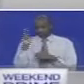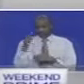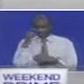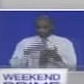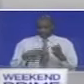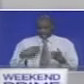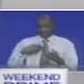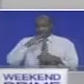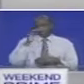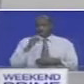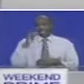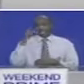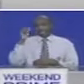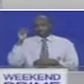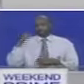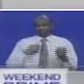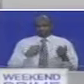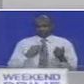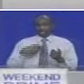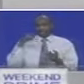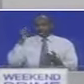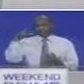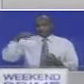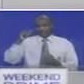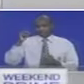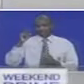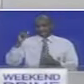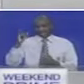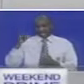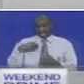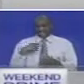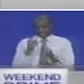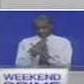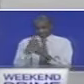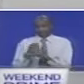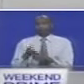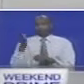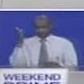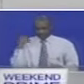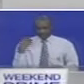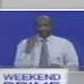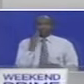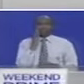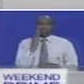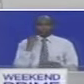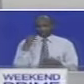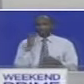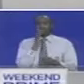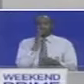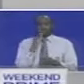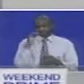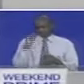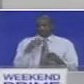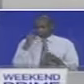Mount Elgon MP Fred Kapondi, former Konoin Legislator Julius Kones, and former MP for Isiolo South Abdul Bahari.